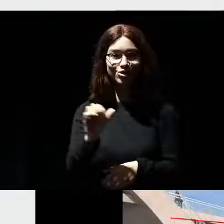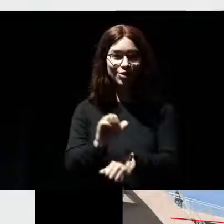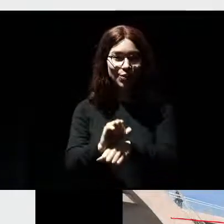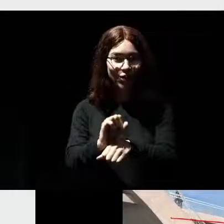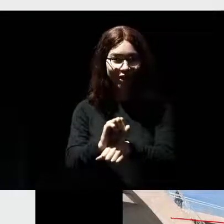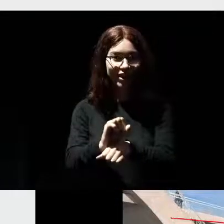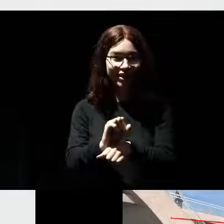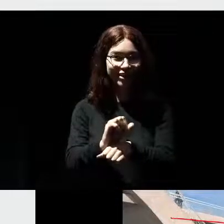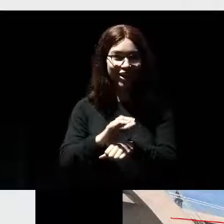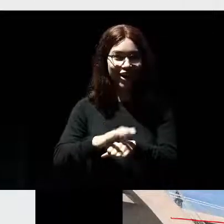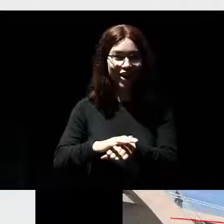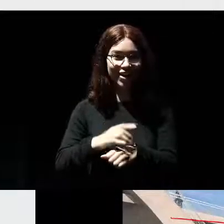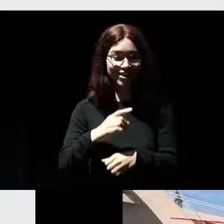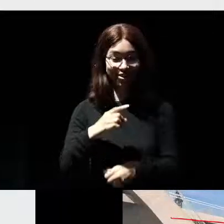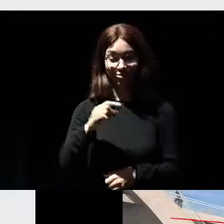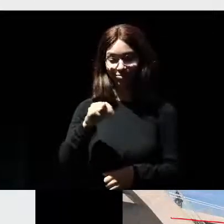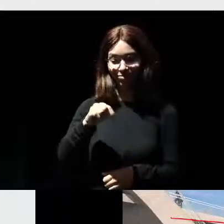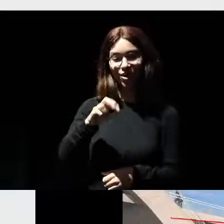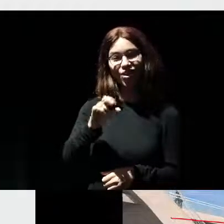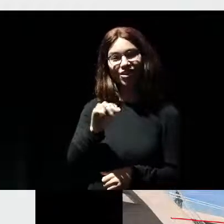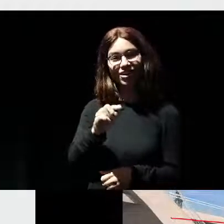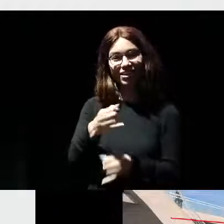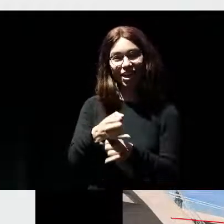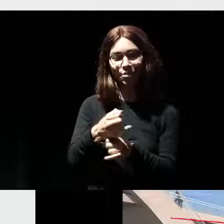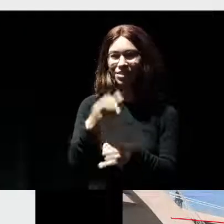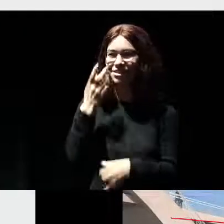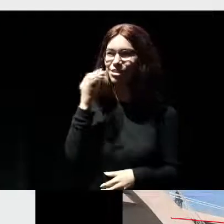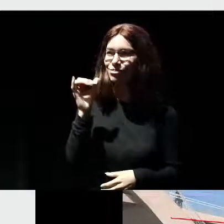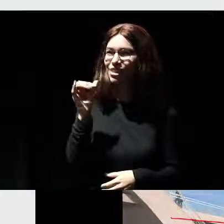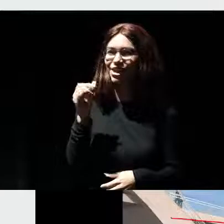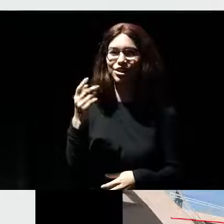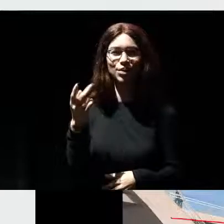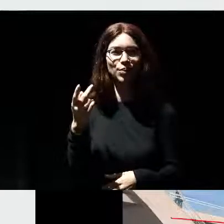working on the RIT campus. So we always seem to be